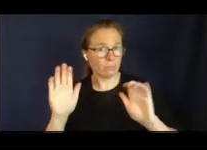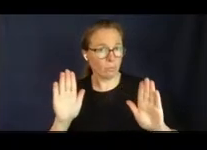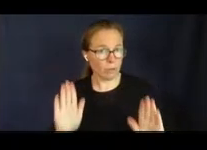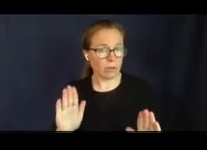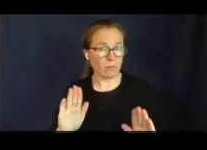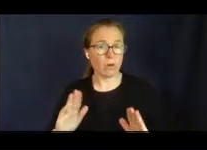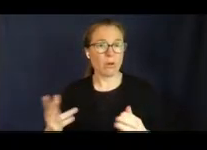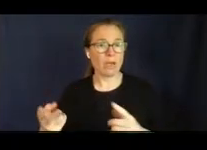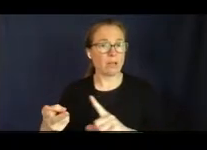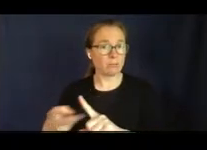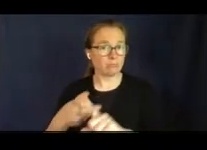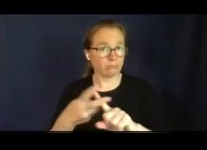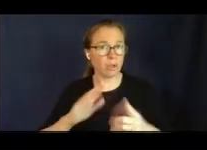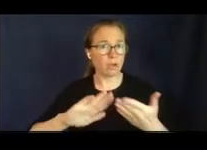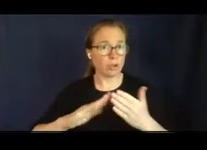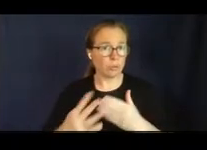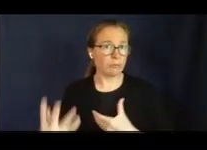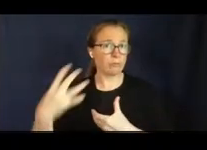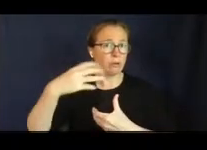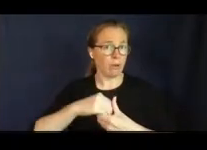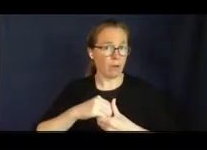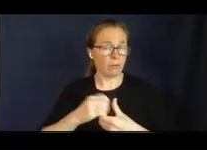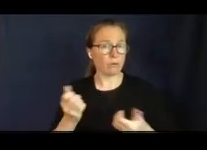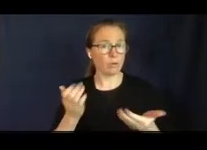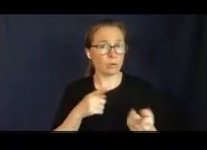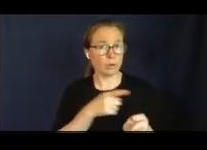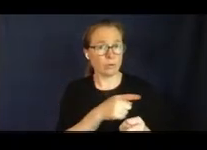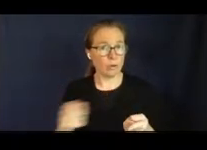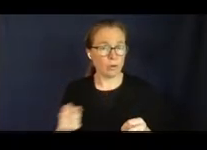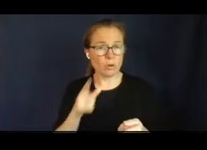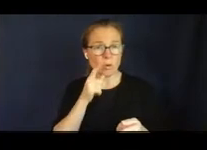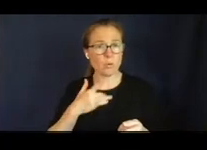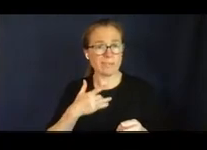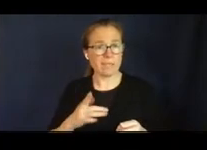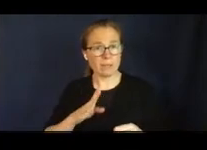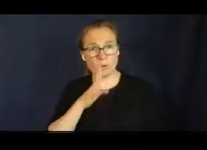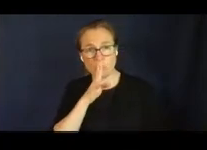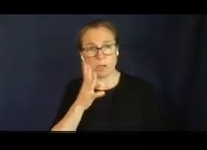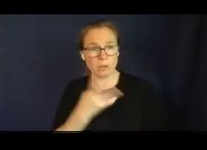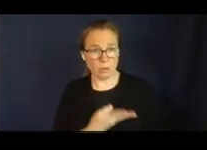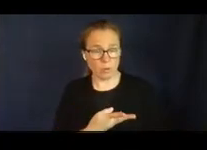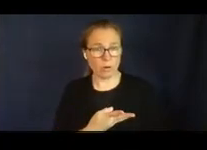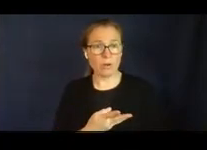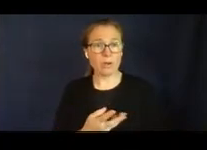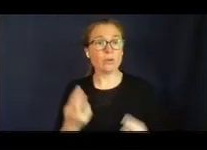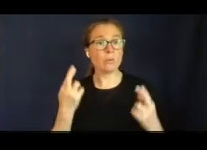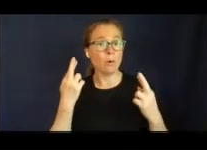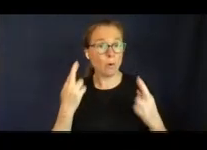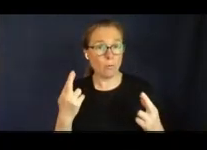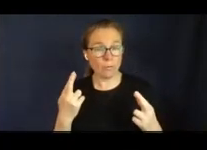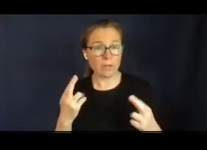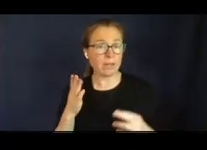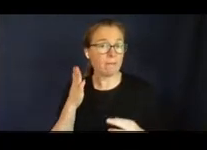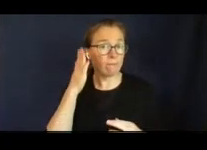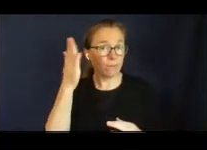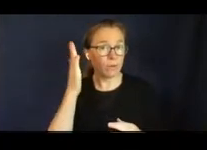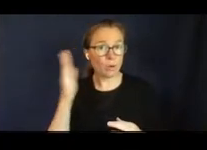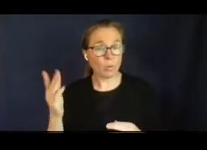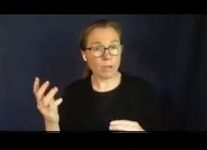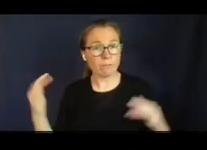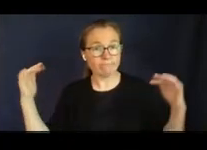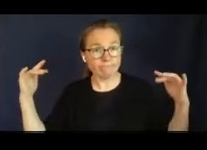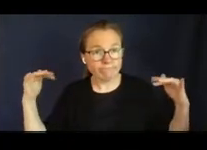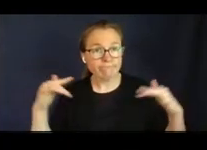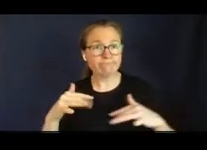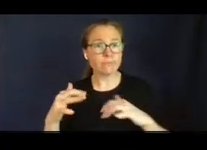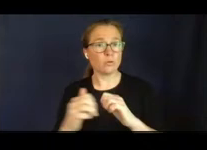populations. So as we round that corner, hopefully we'll all get together live and in person for a future meeting coming up